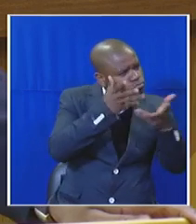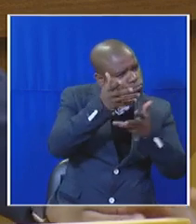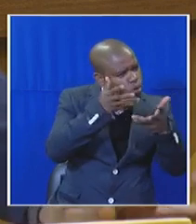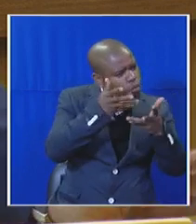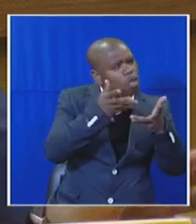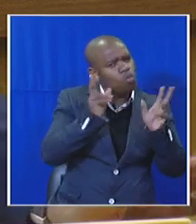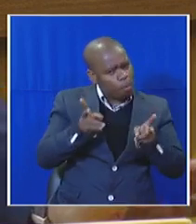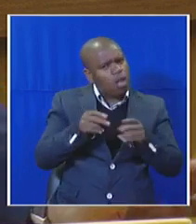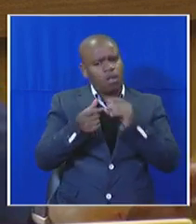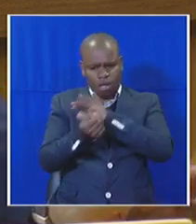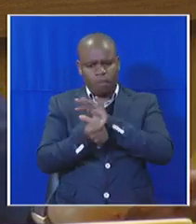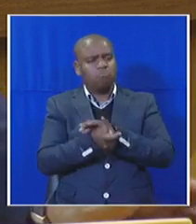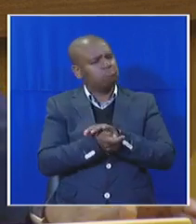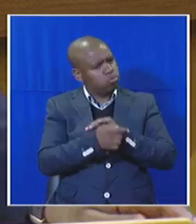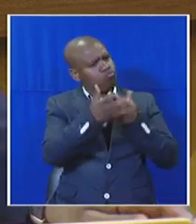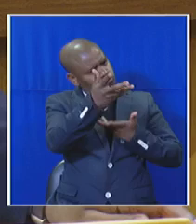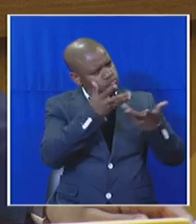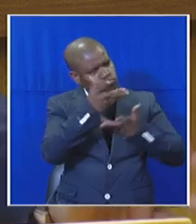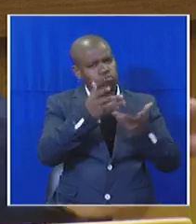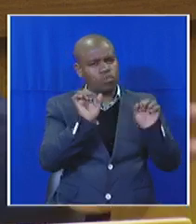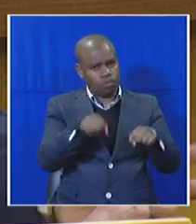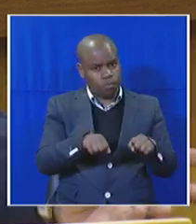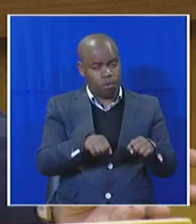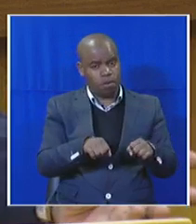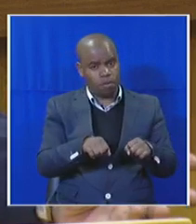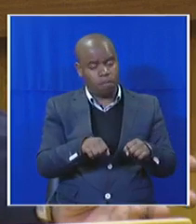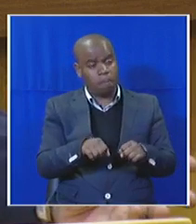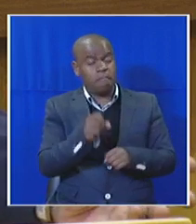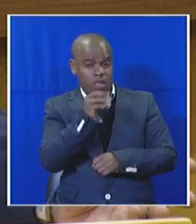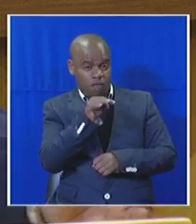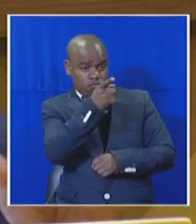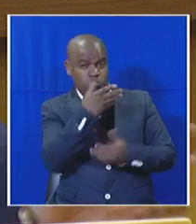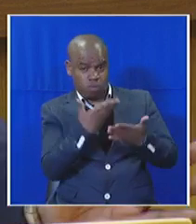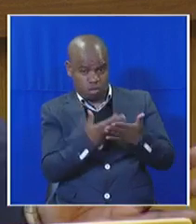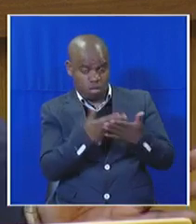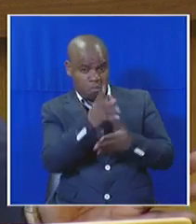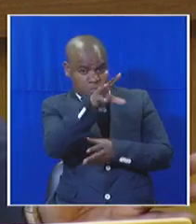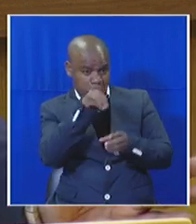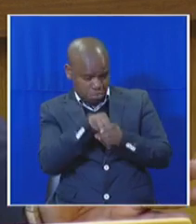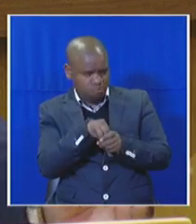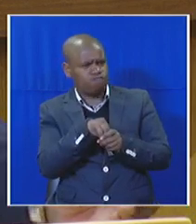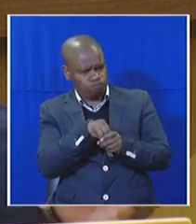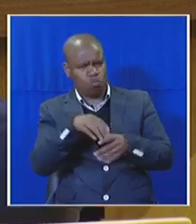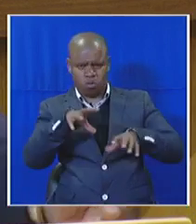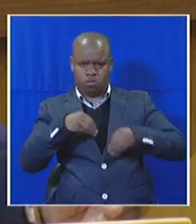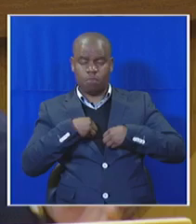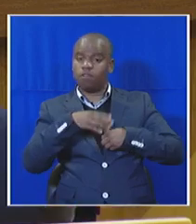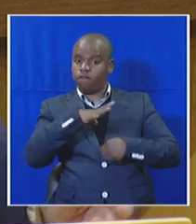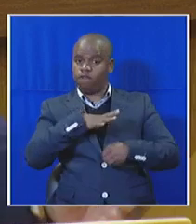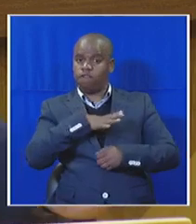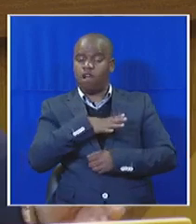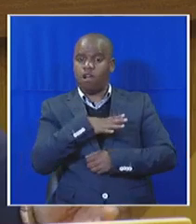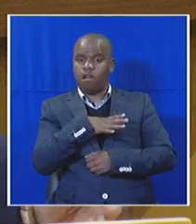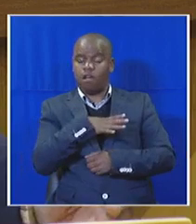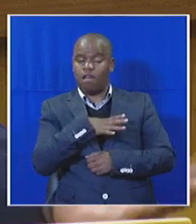engage business on every other programs that are there. And if they can participate, fine. But as you know, they are